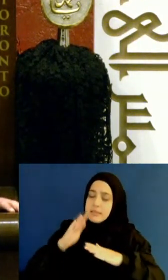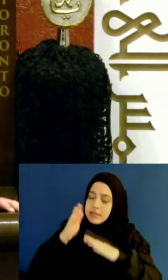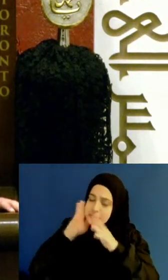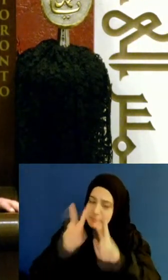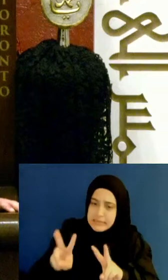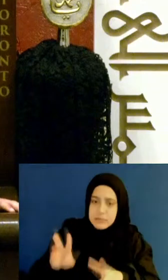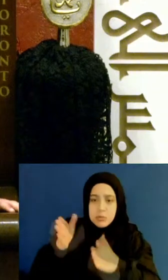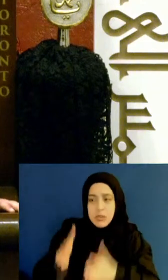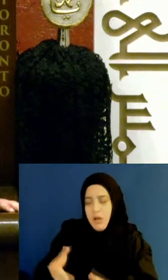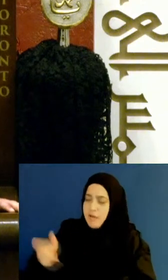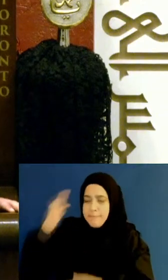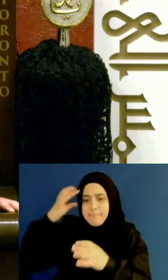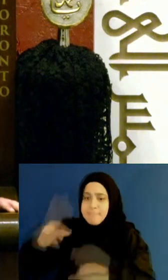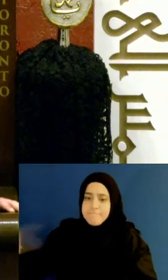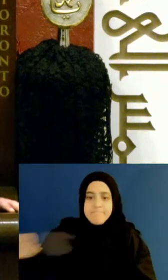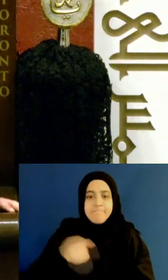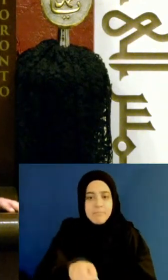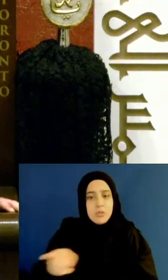sharaf.